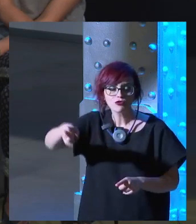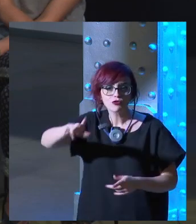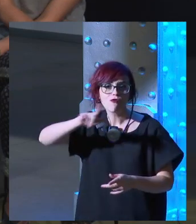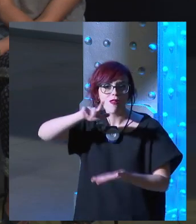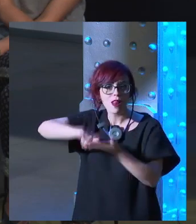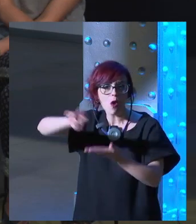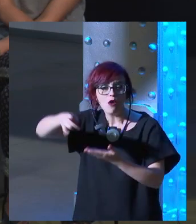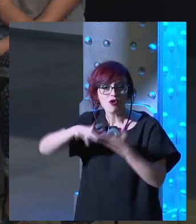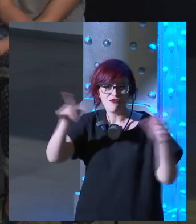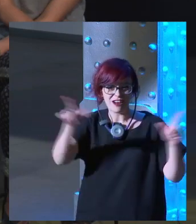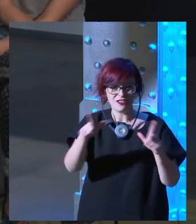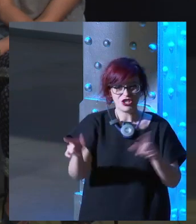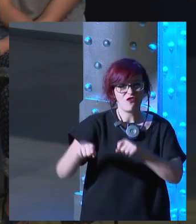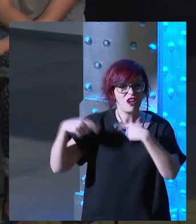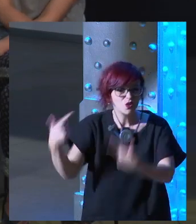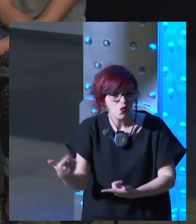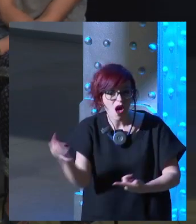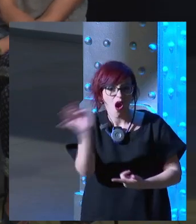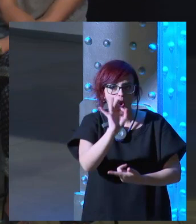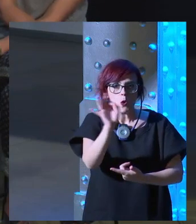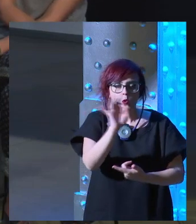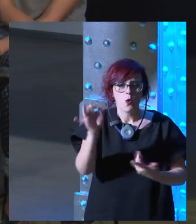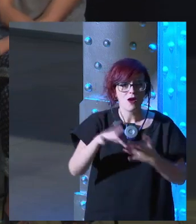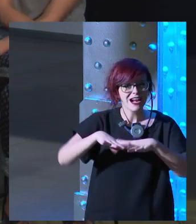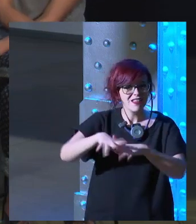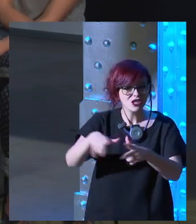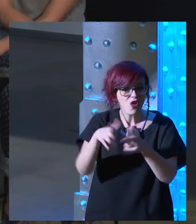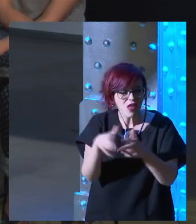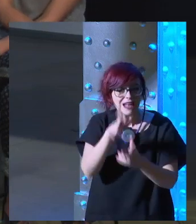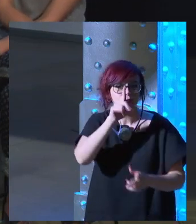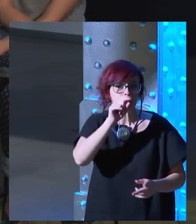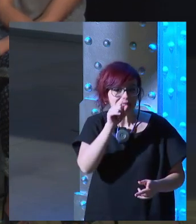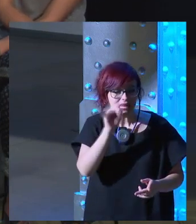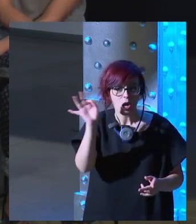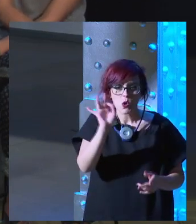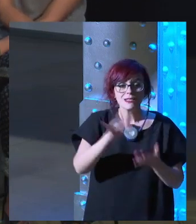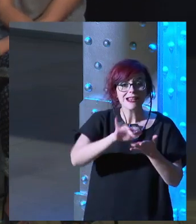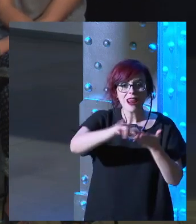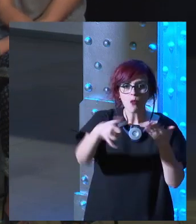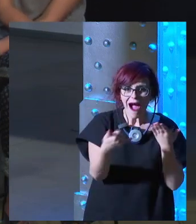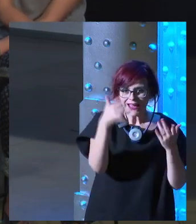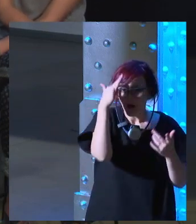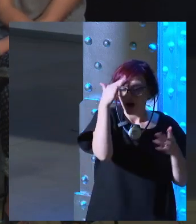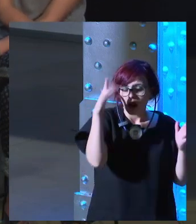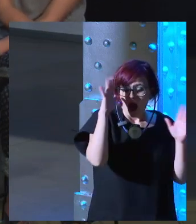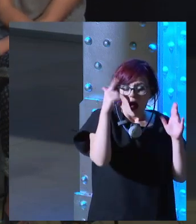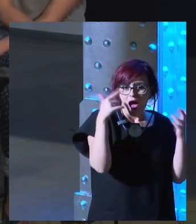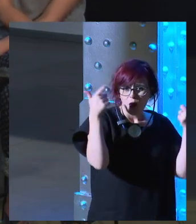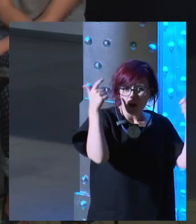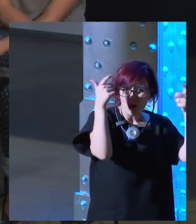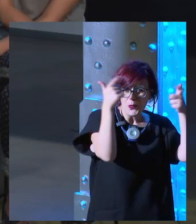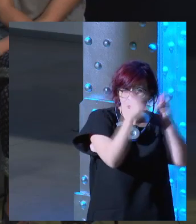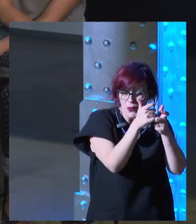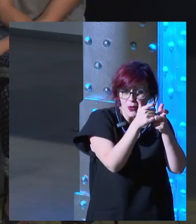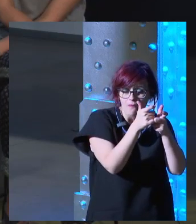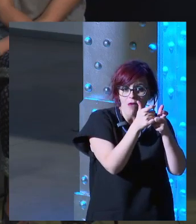and emoticons and Twitter, and so that your language was tiny. And there you are, either full of rage or full